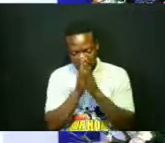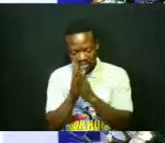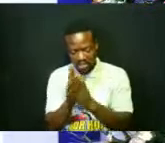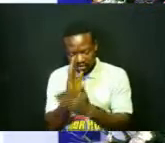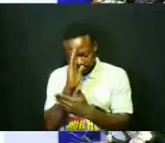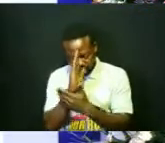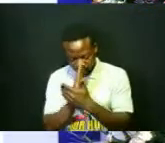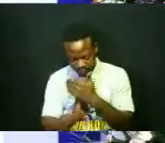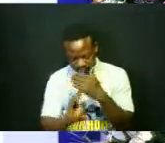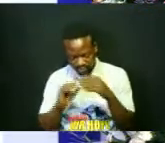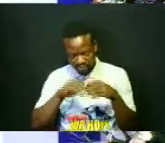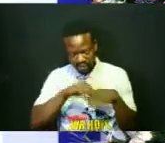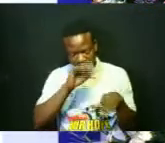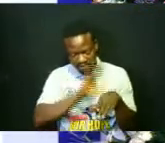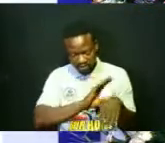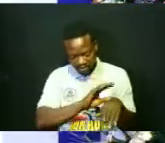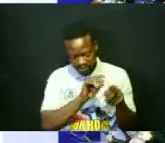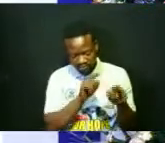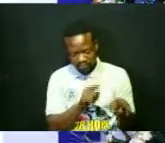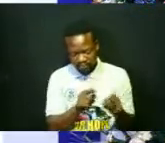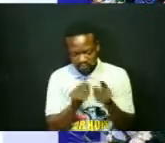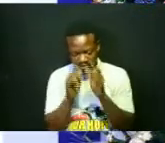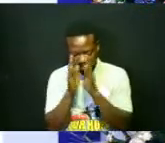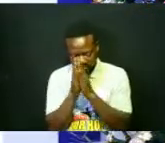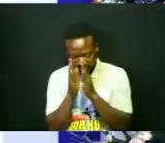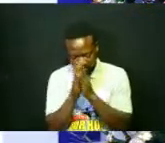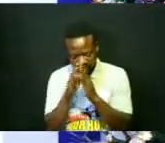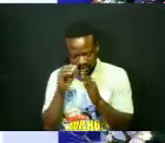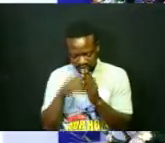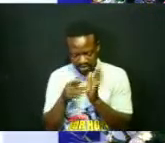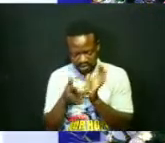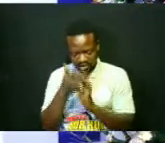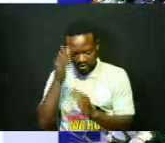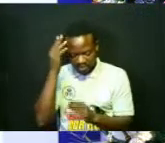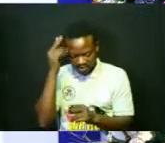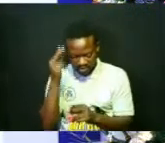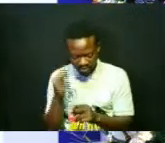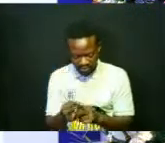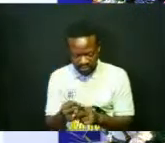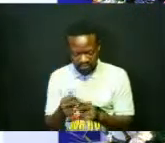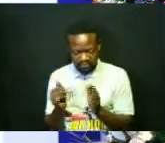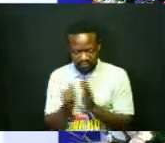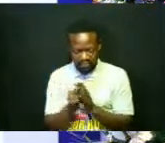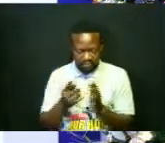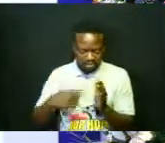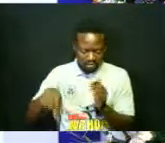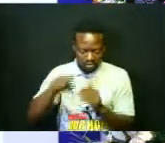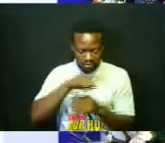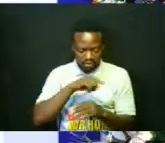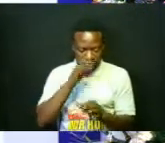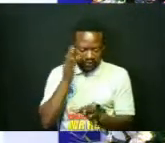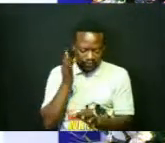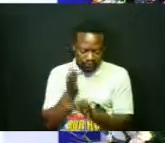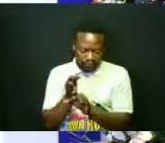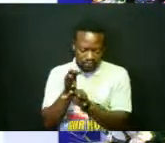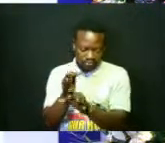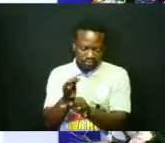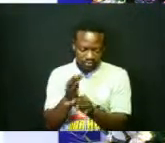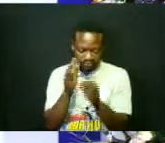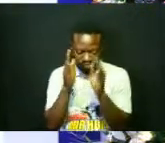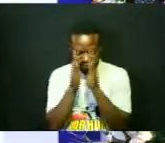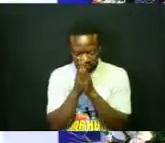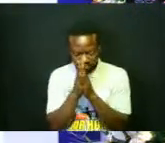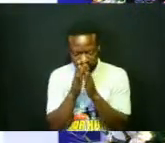church. We ask in the mighty name of Jesus that we will be faithful. We pray